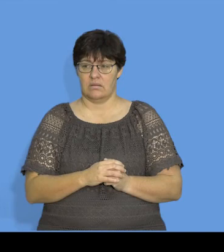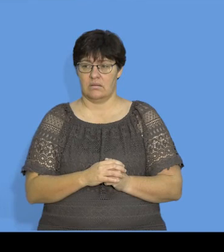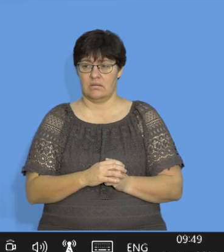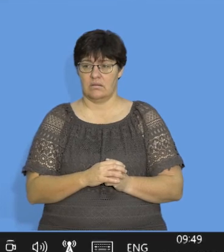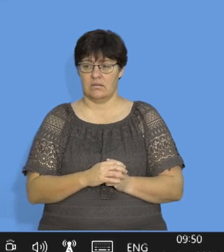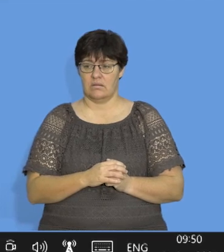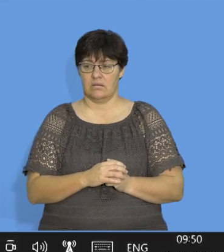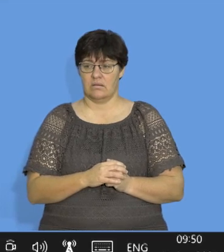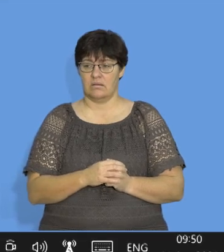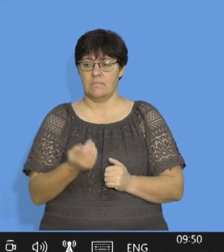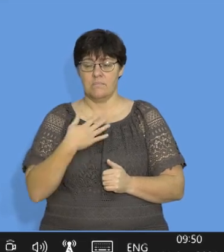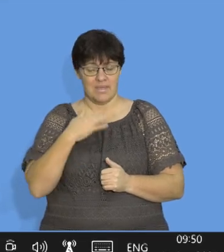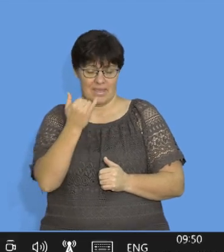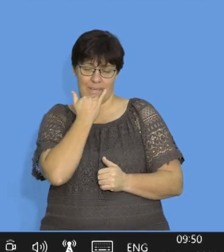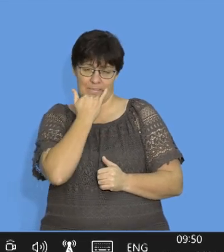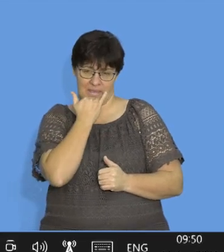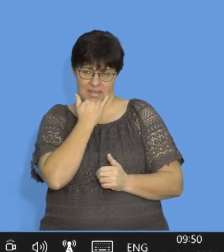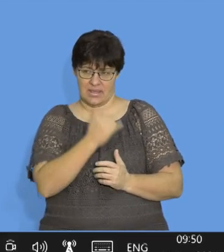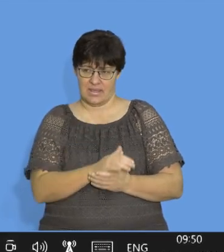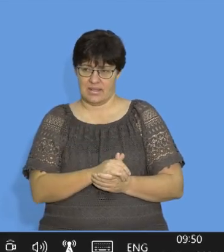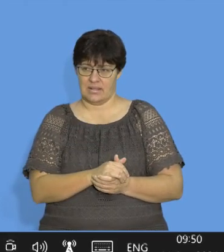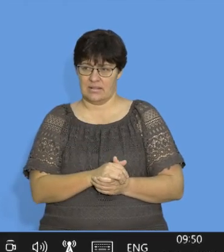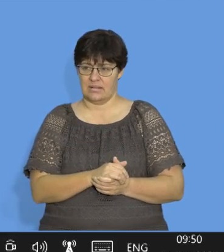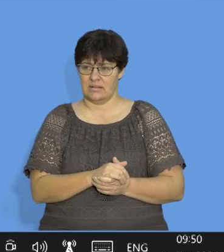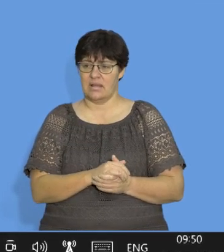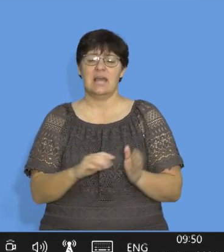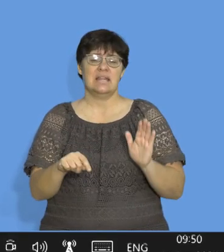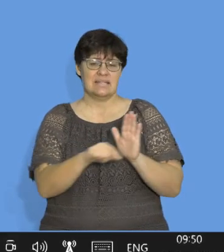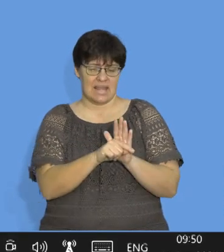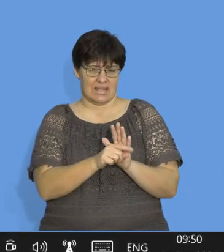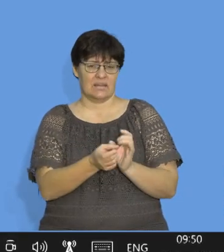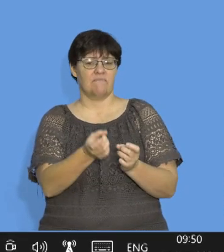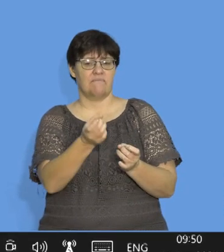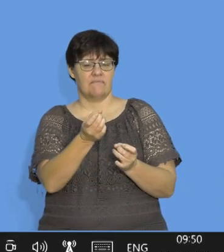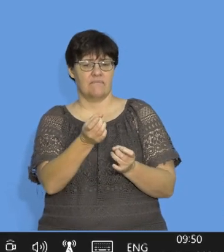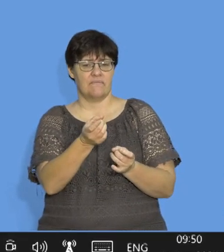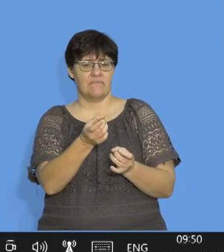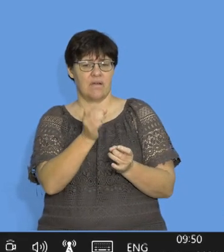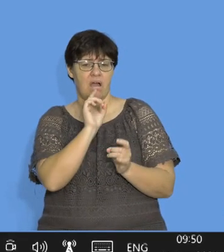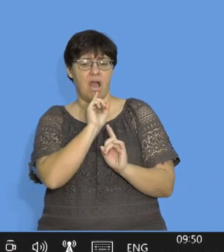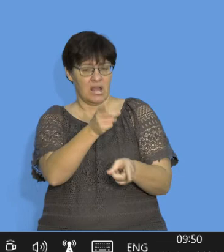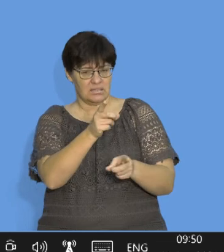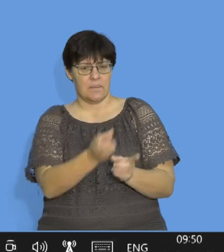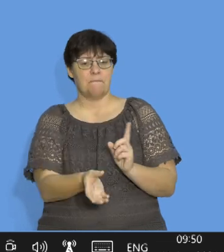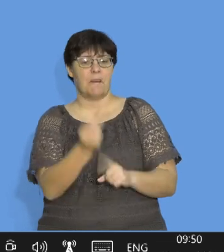Okay? Now I'm happy that I'm going to get a negative answer here.